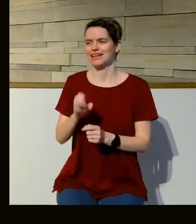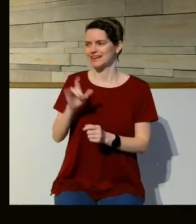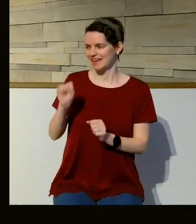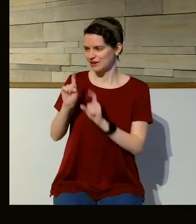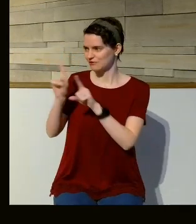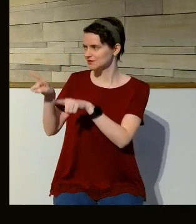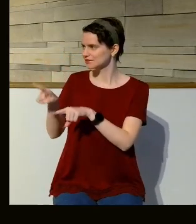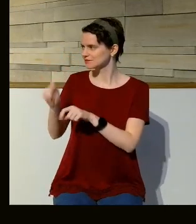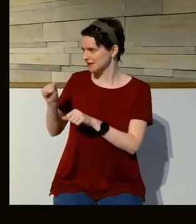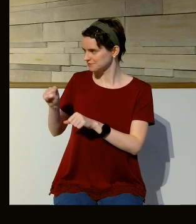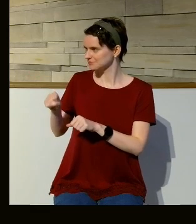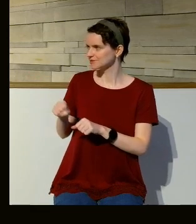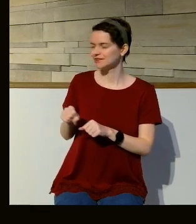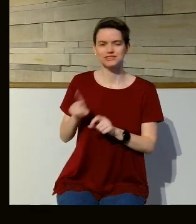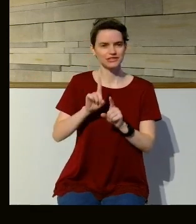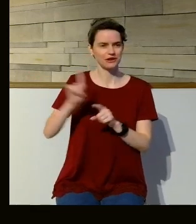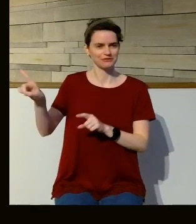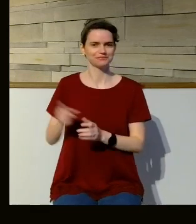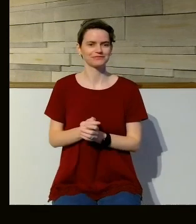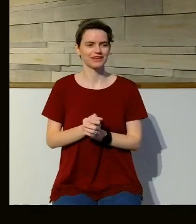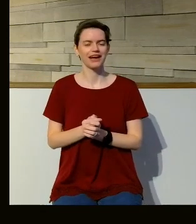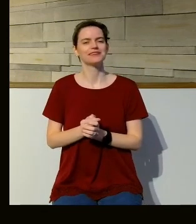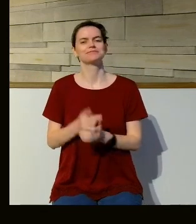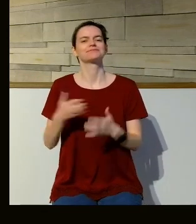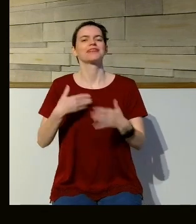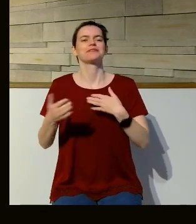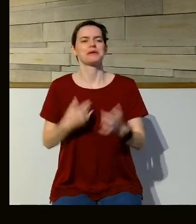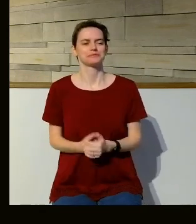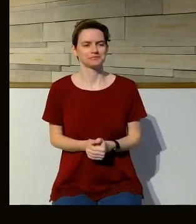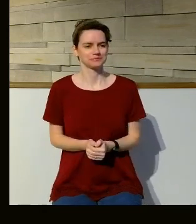on over there. Yep. All right, she's going. So, anyway,